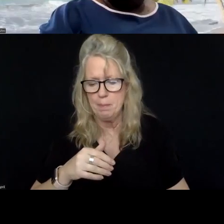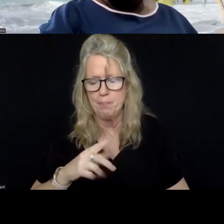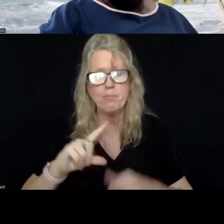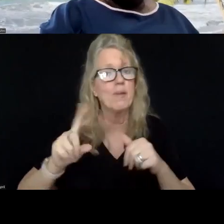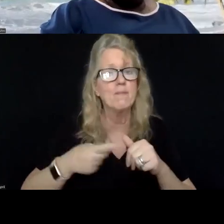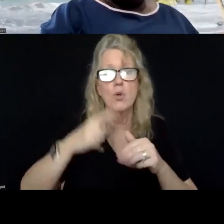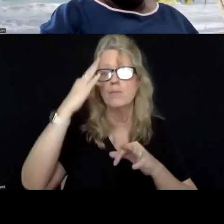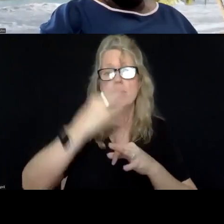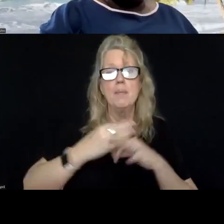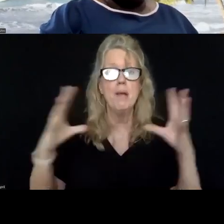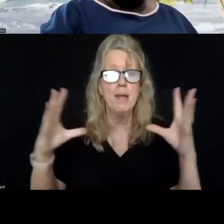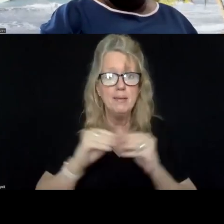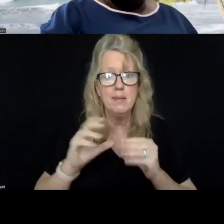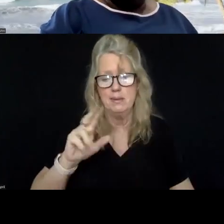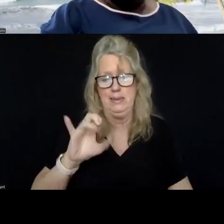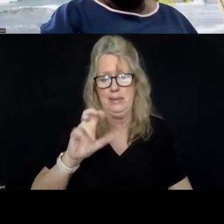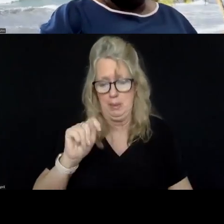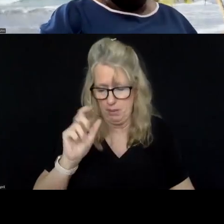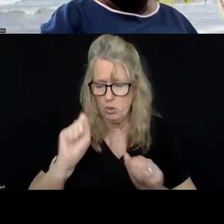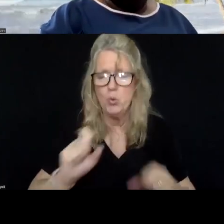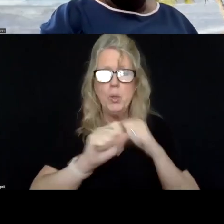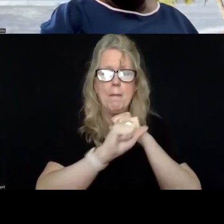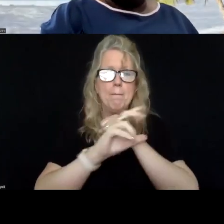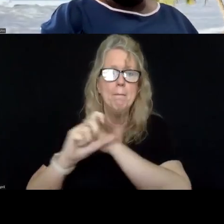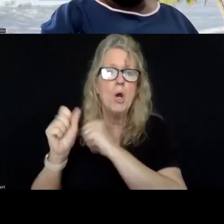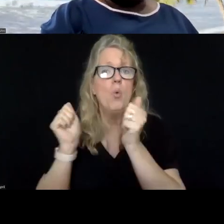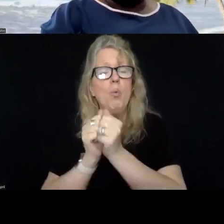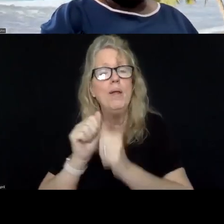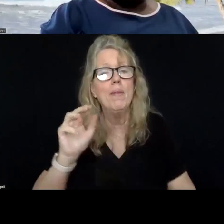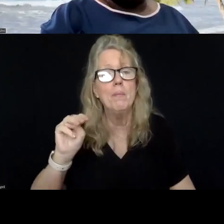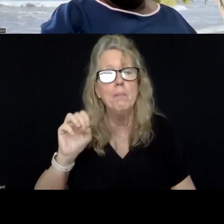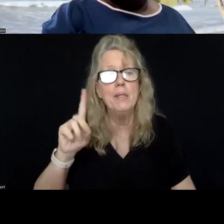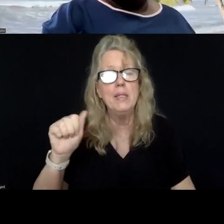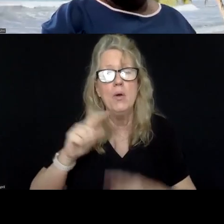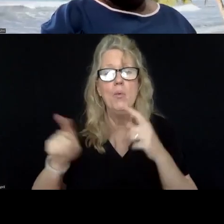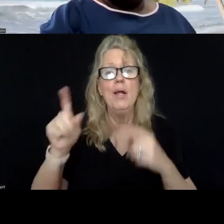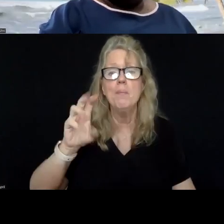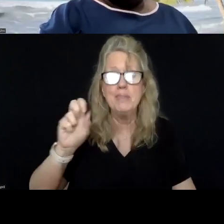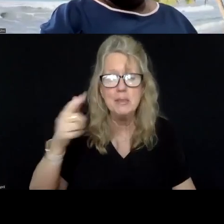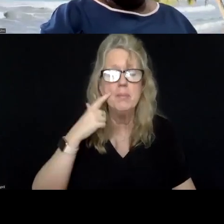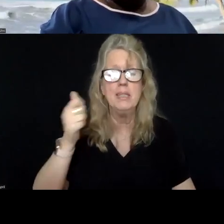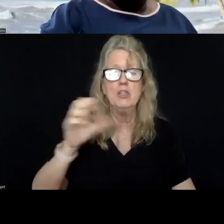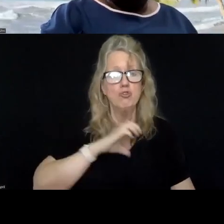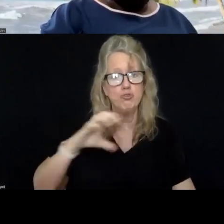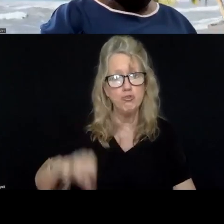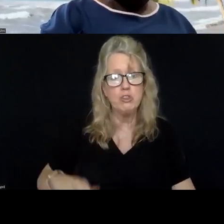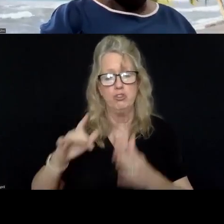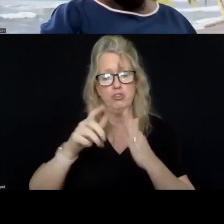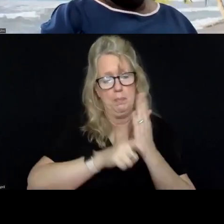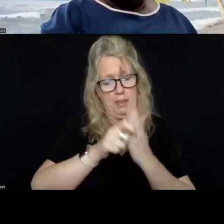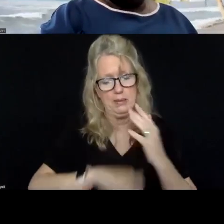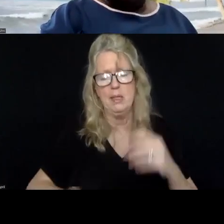faith-based summit, we were able to do marketing with the media, the Mississippi Christian Magazine, Mississippi